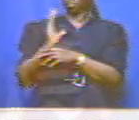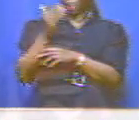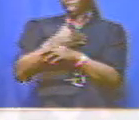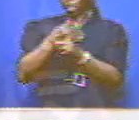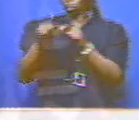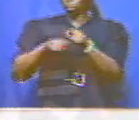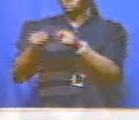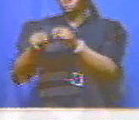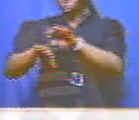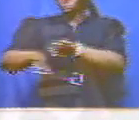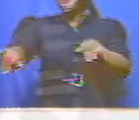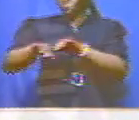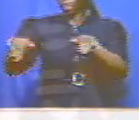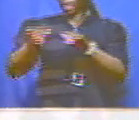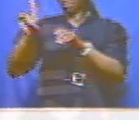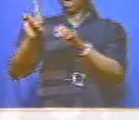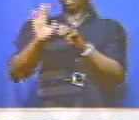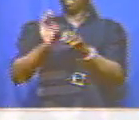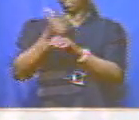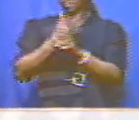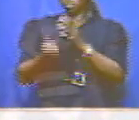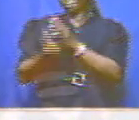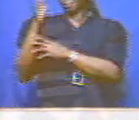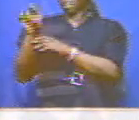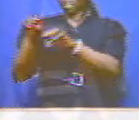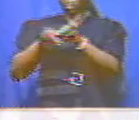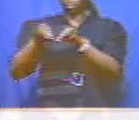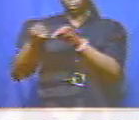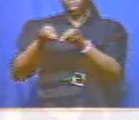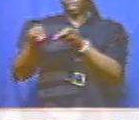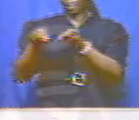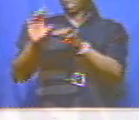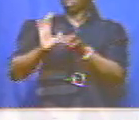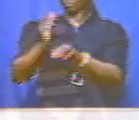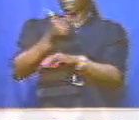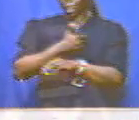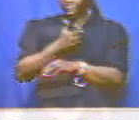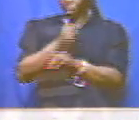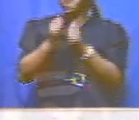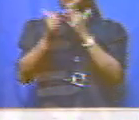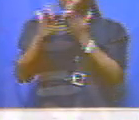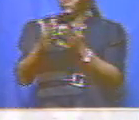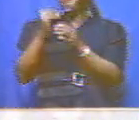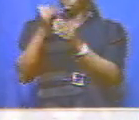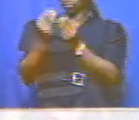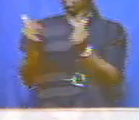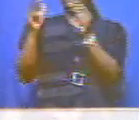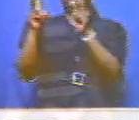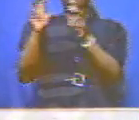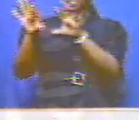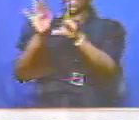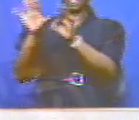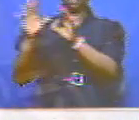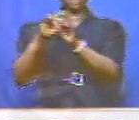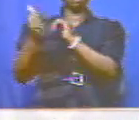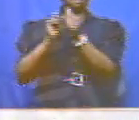And one of the committees that was formed under the IMC was Competitions Management Committee, which right now is the one that is handling the issues of selection and competitions.